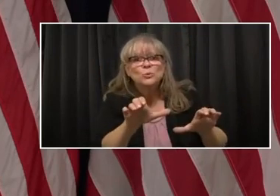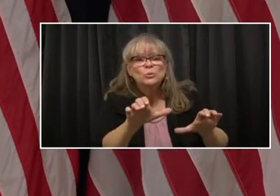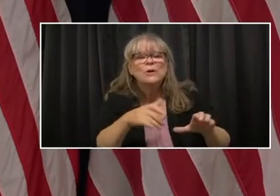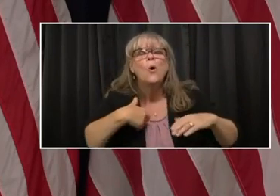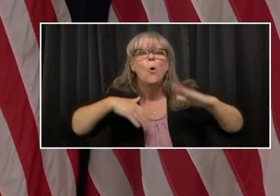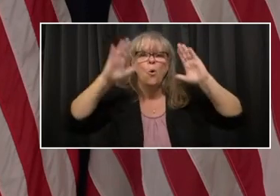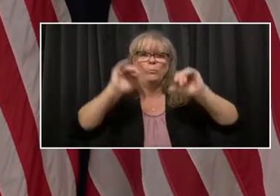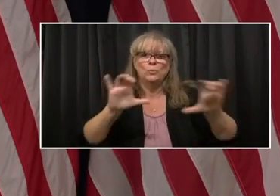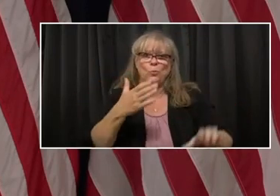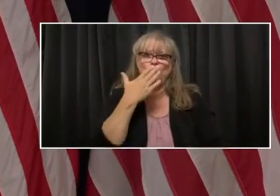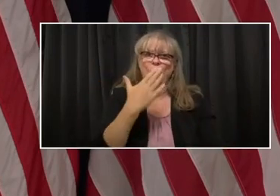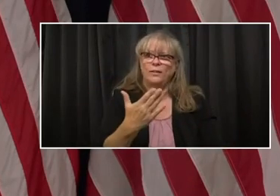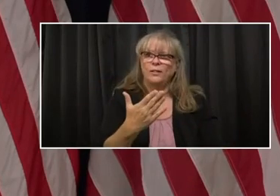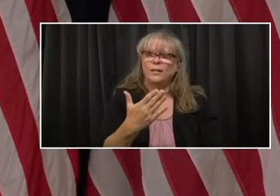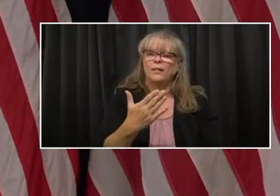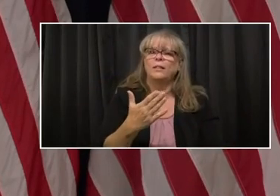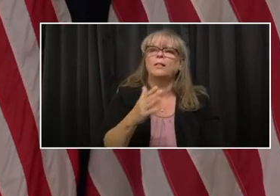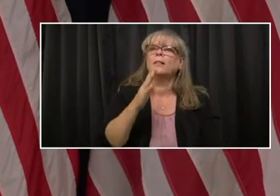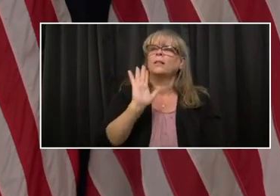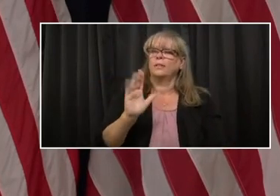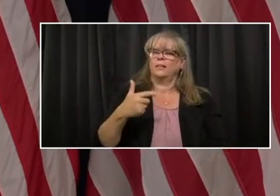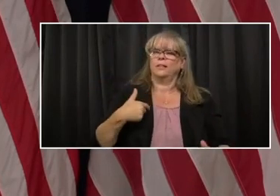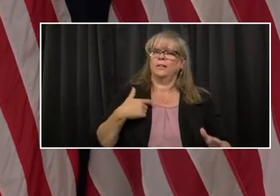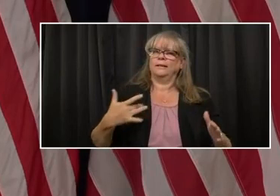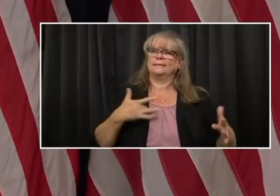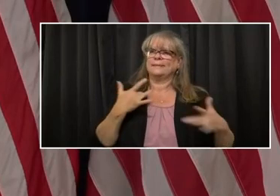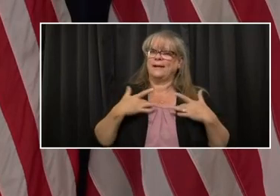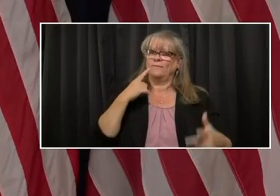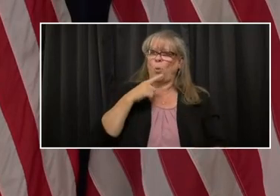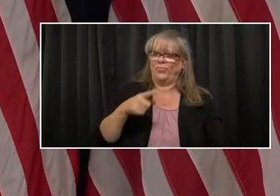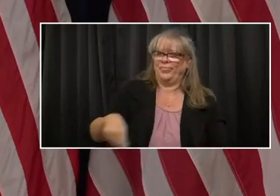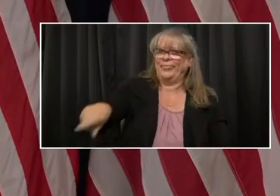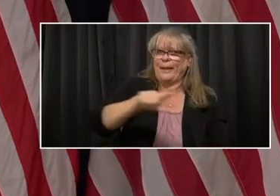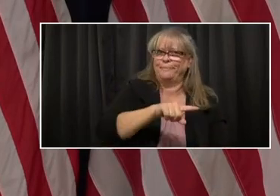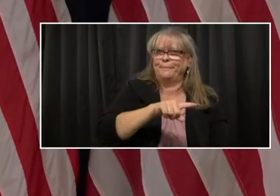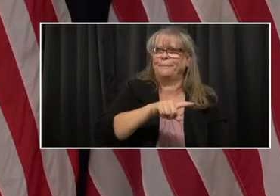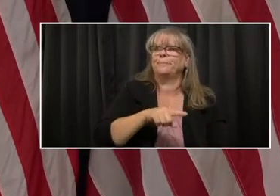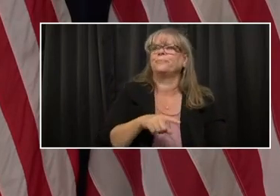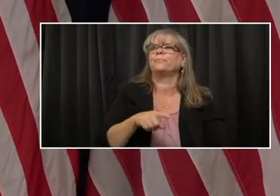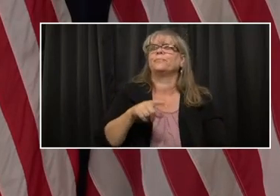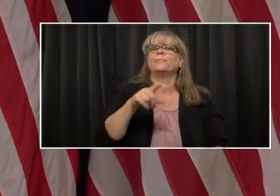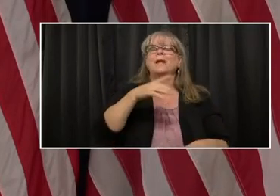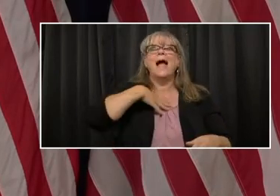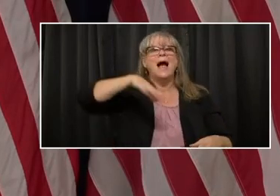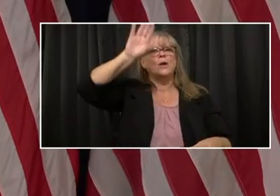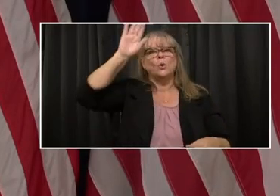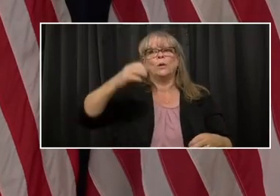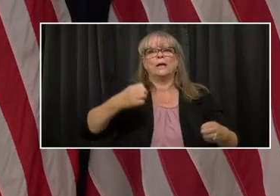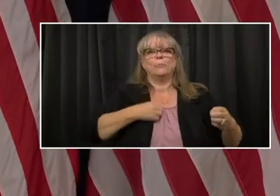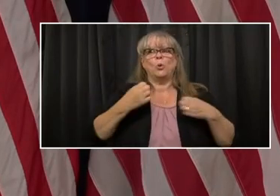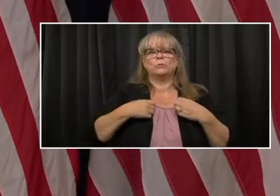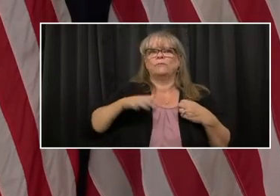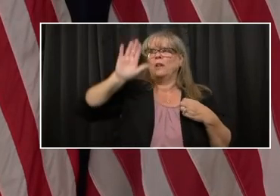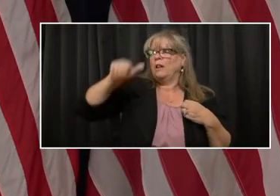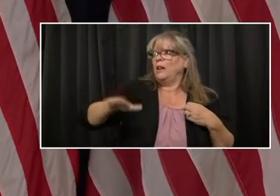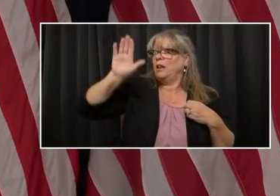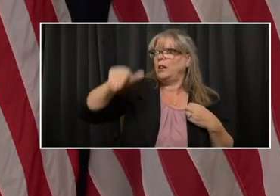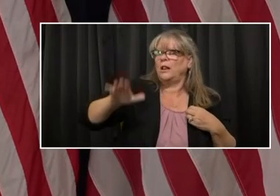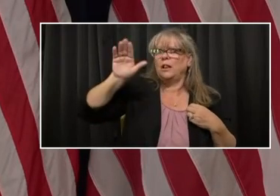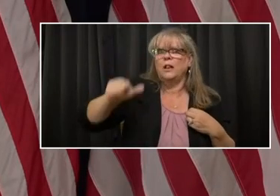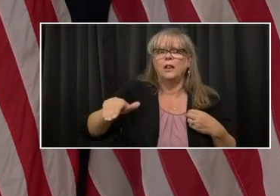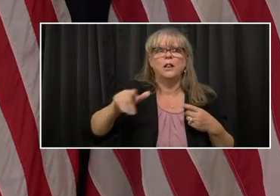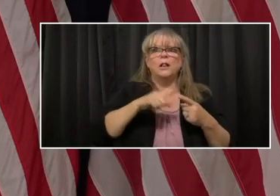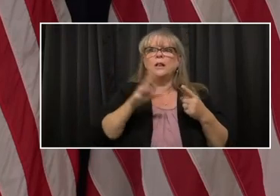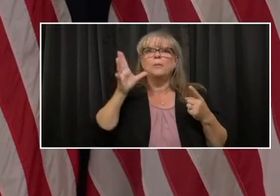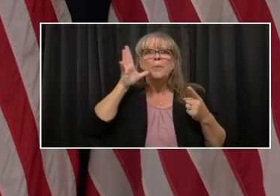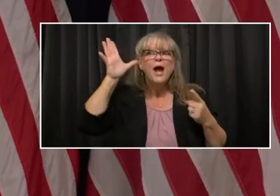all of those feelings that every parent has, and every teacher has too.